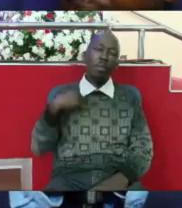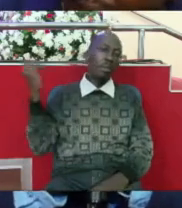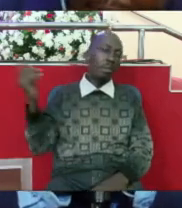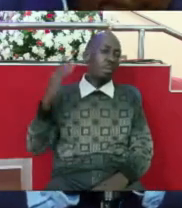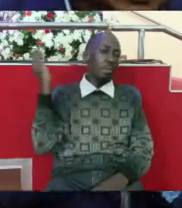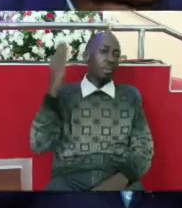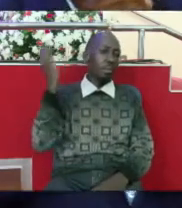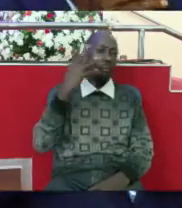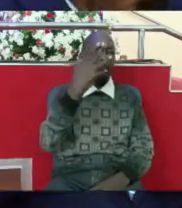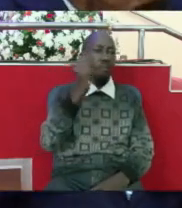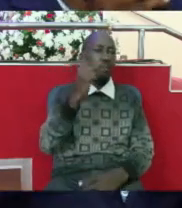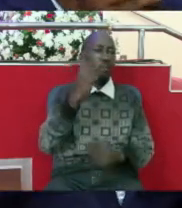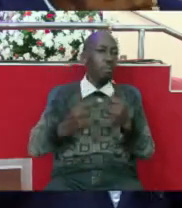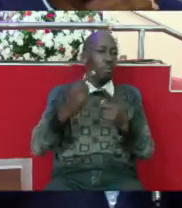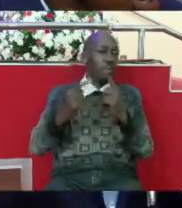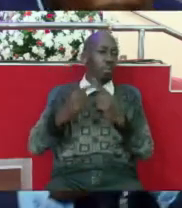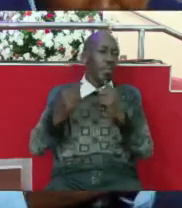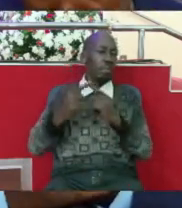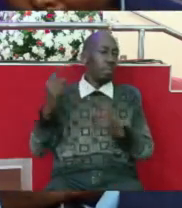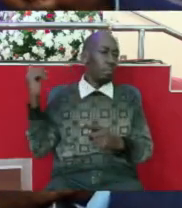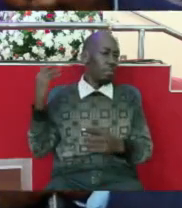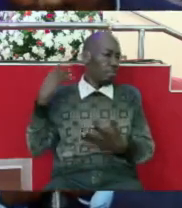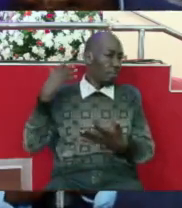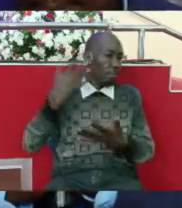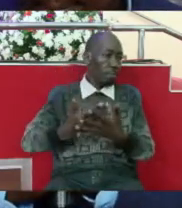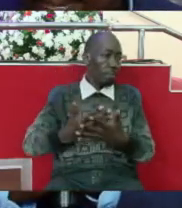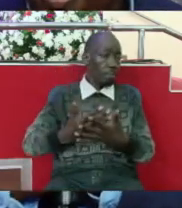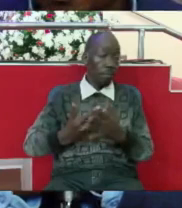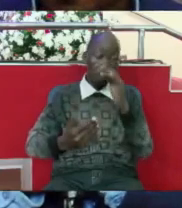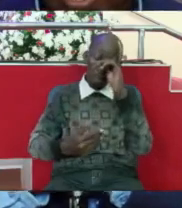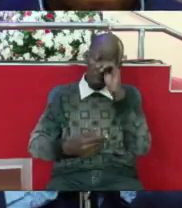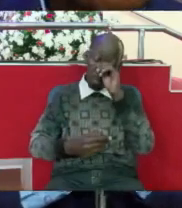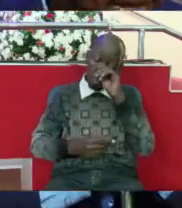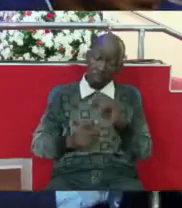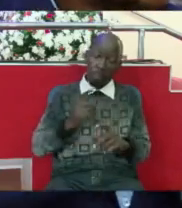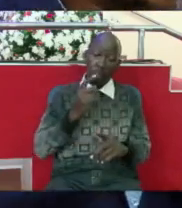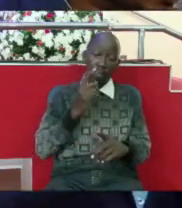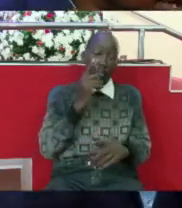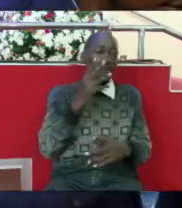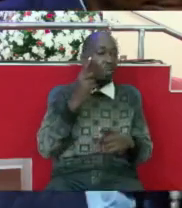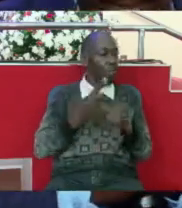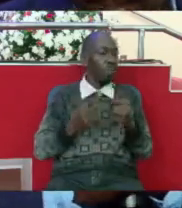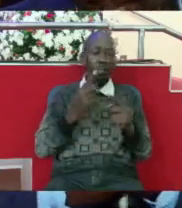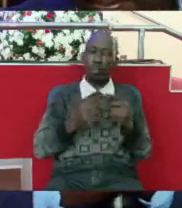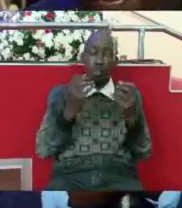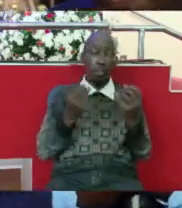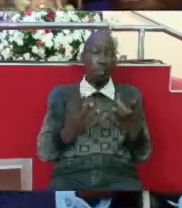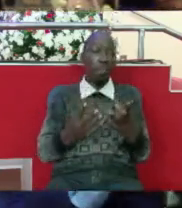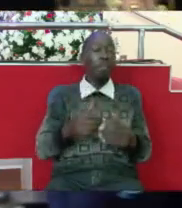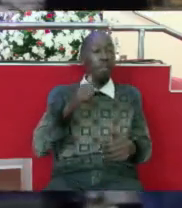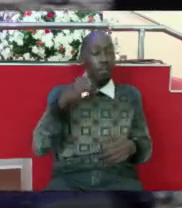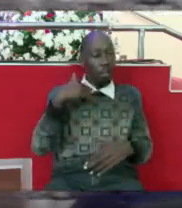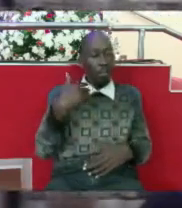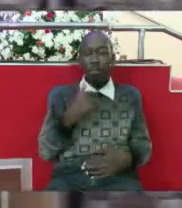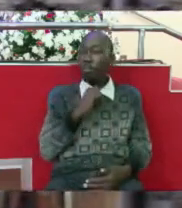45 years. Miaka 45 nikiwa nahubiri. That's a long time. Miaka mingi hiyo. And it just